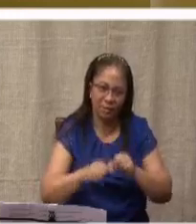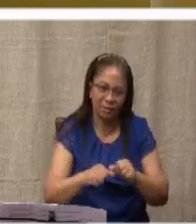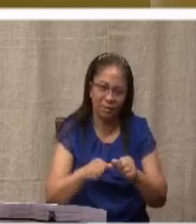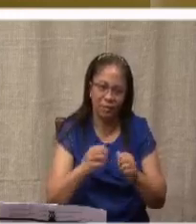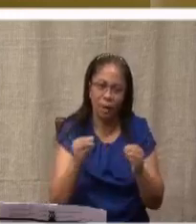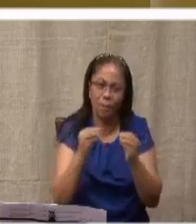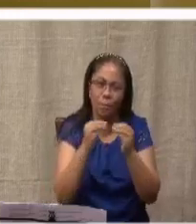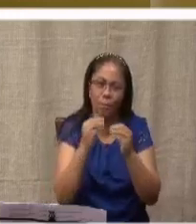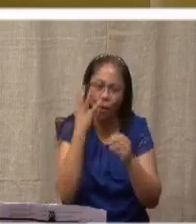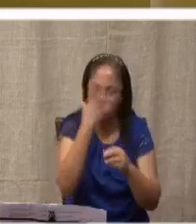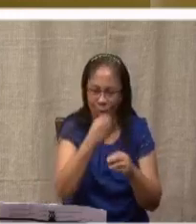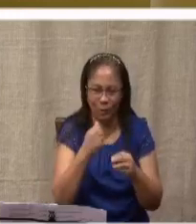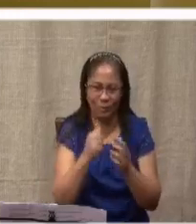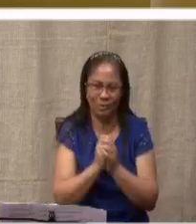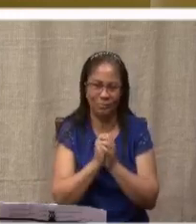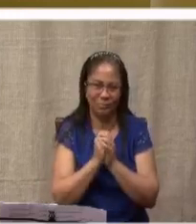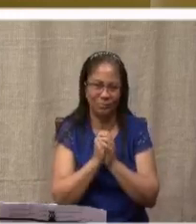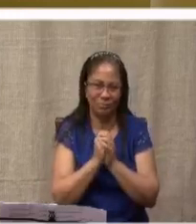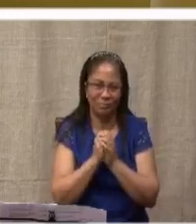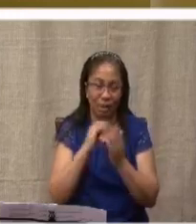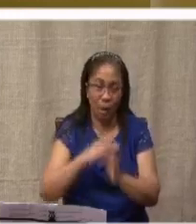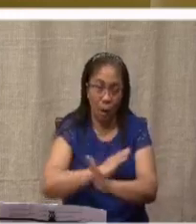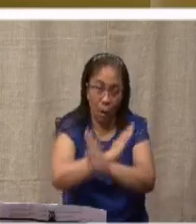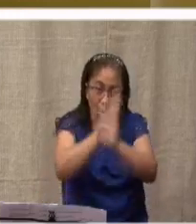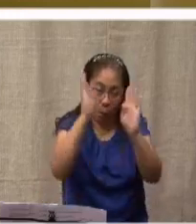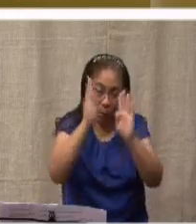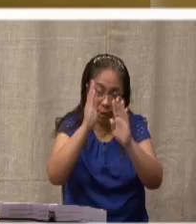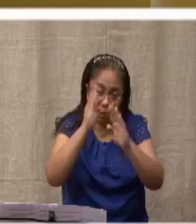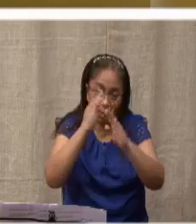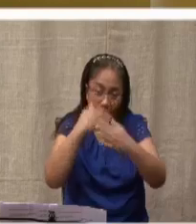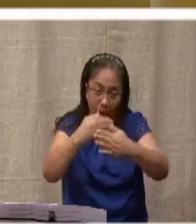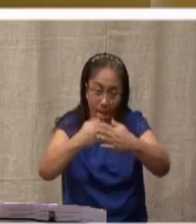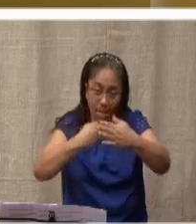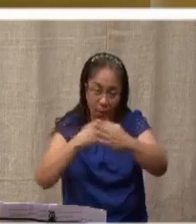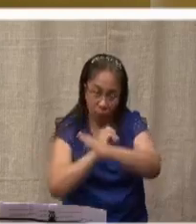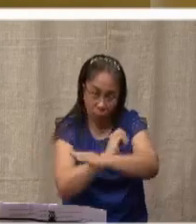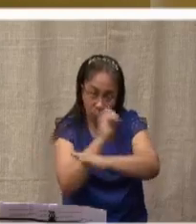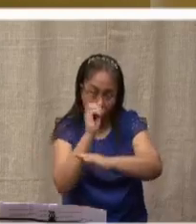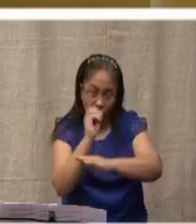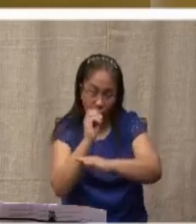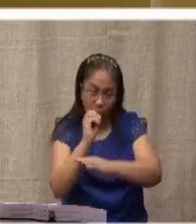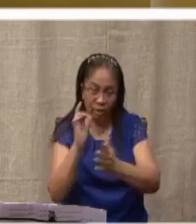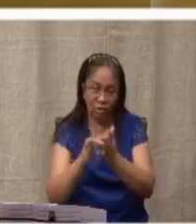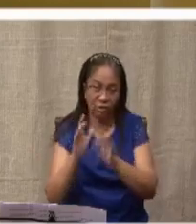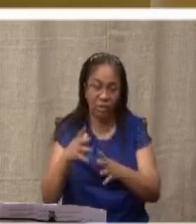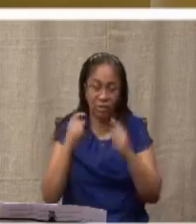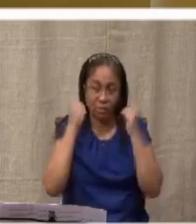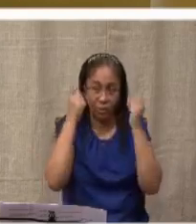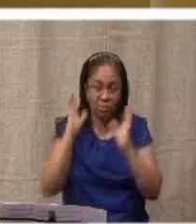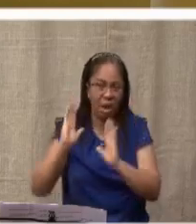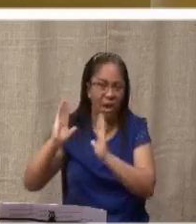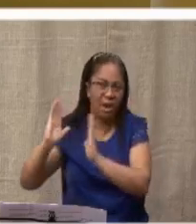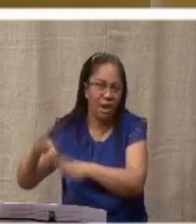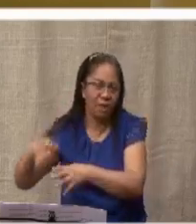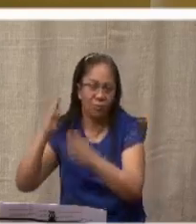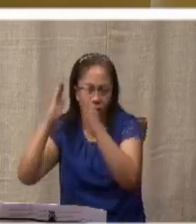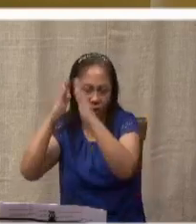beautiful in the morning long before dawn he got up and left the house